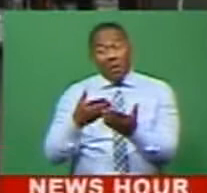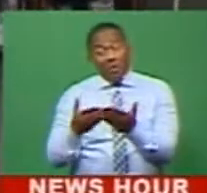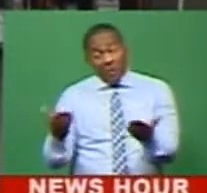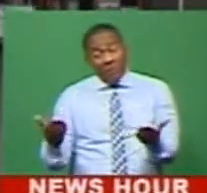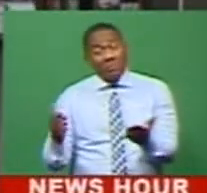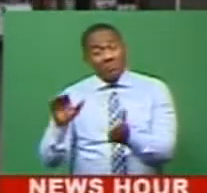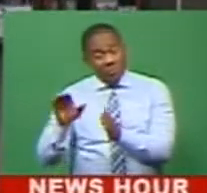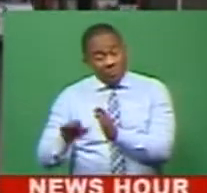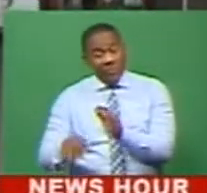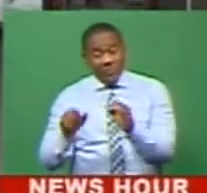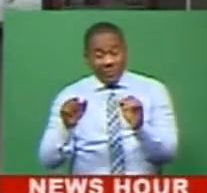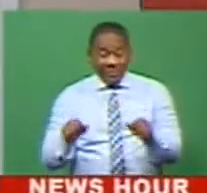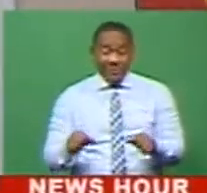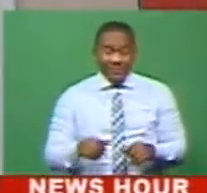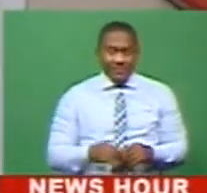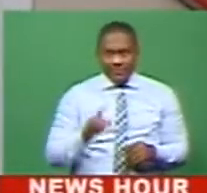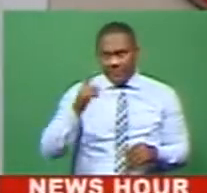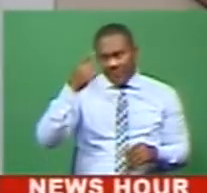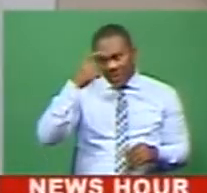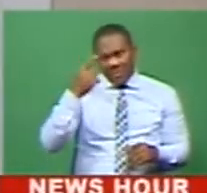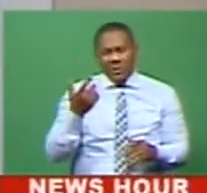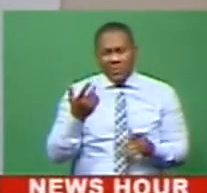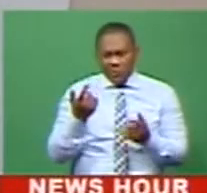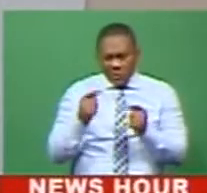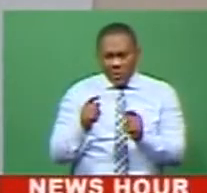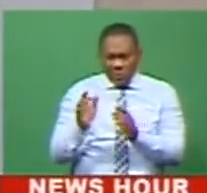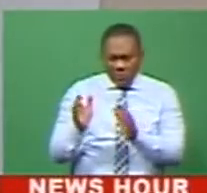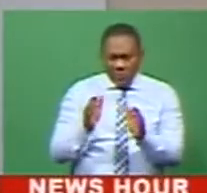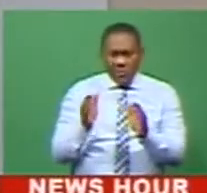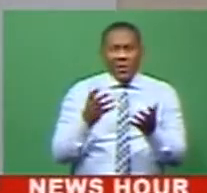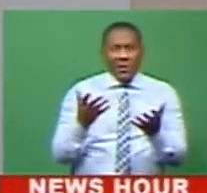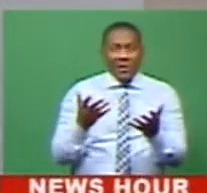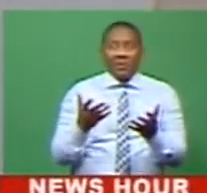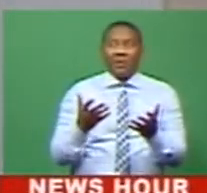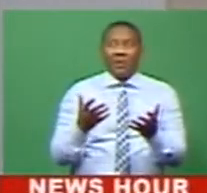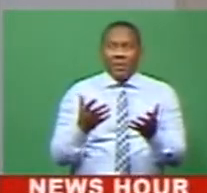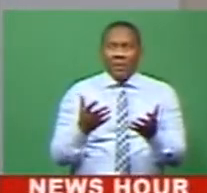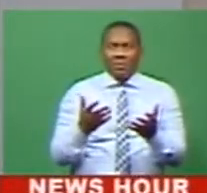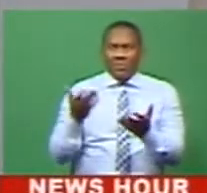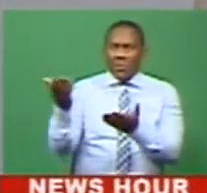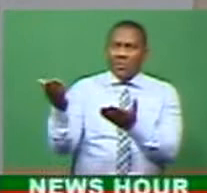The government says it is working to secure a government-to-government oil supply